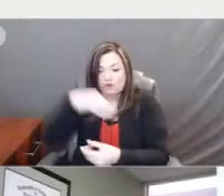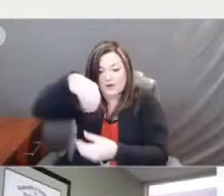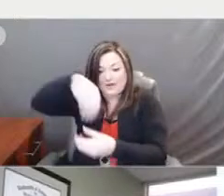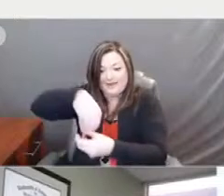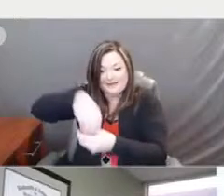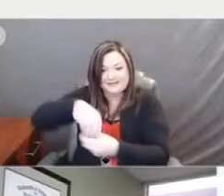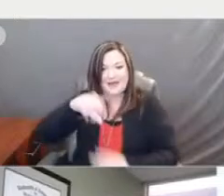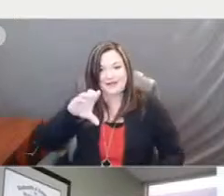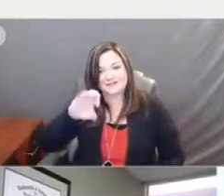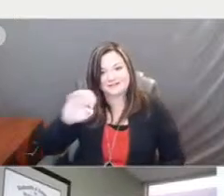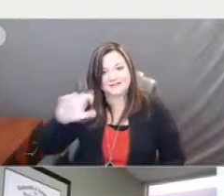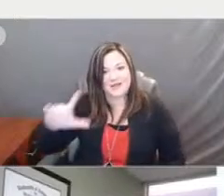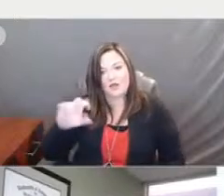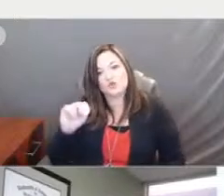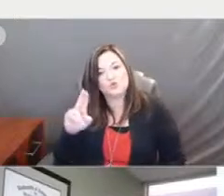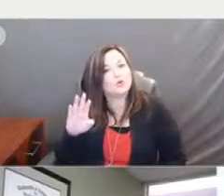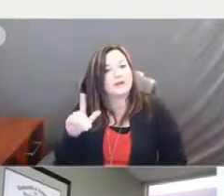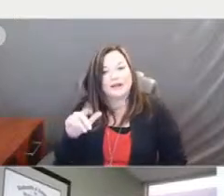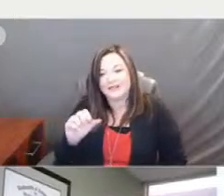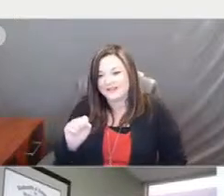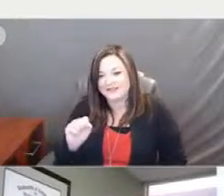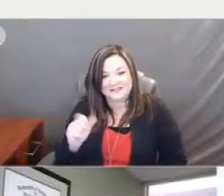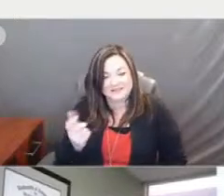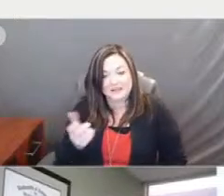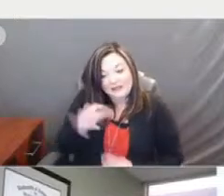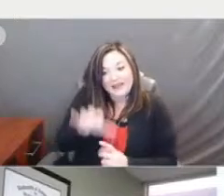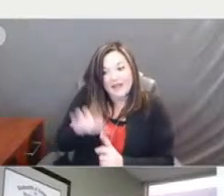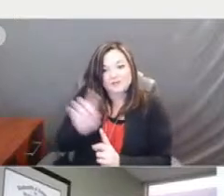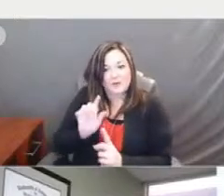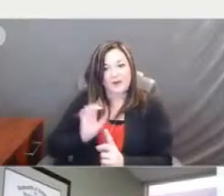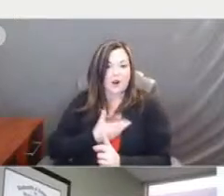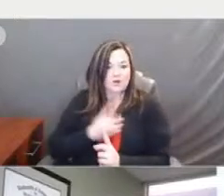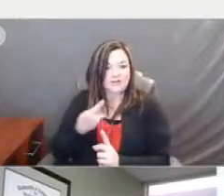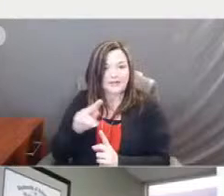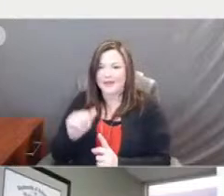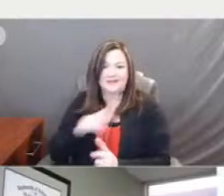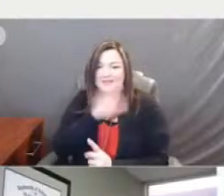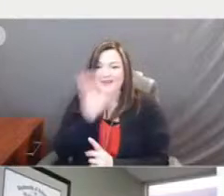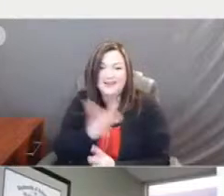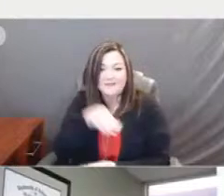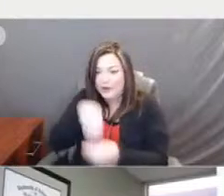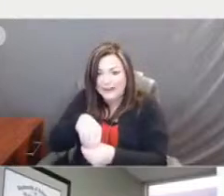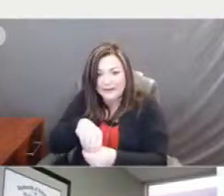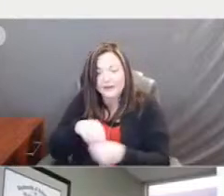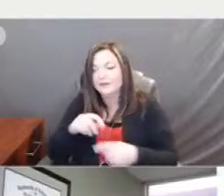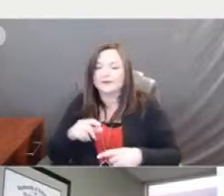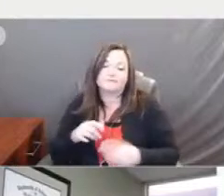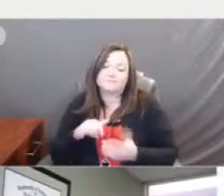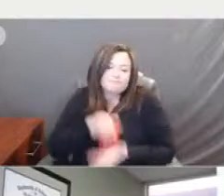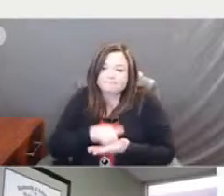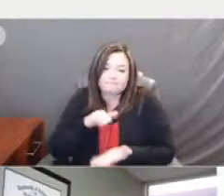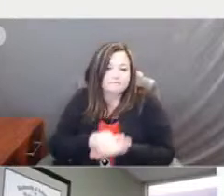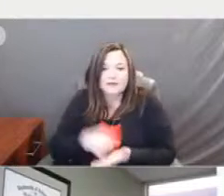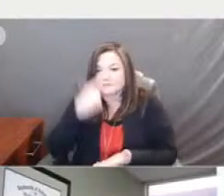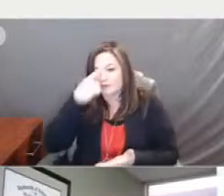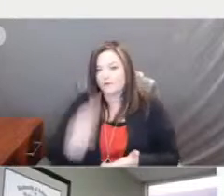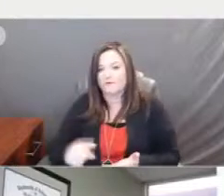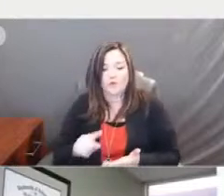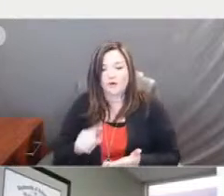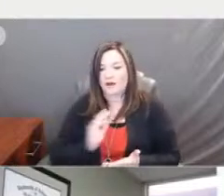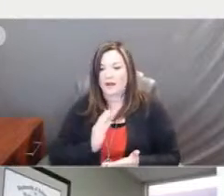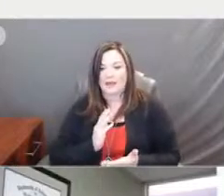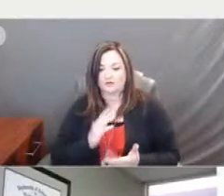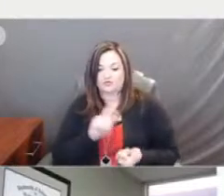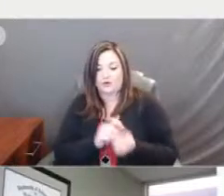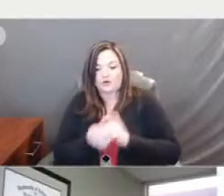where our DNA is. It's just biologically impossible for these vaccines to alter our DNA.